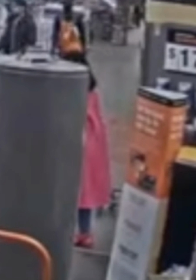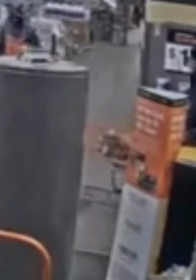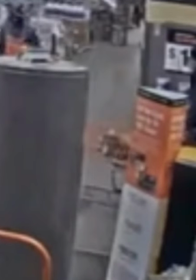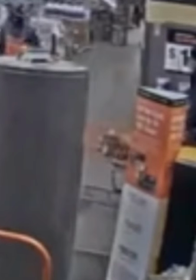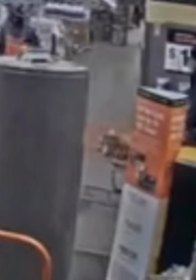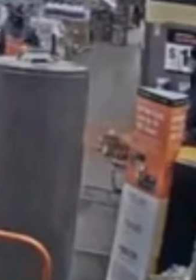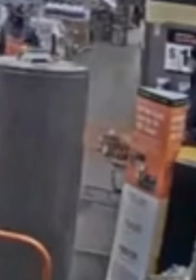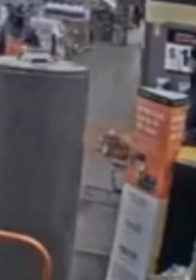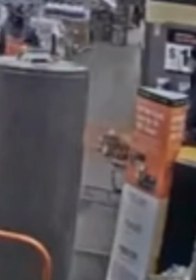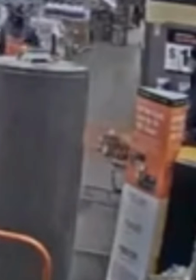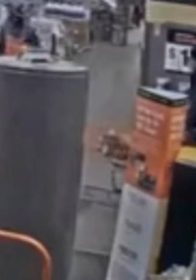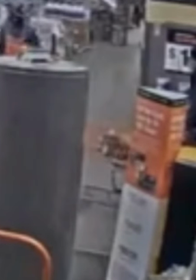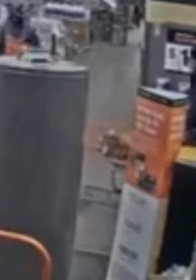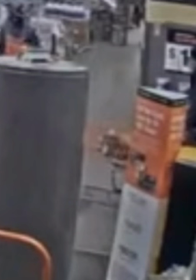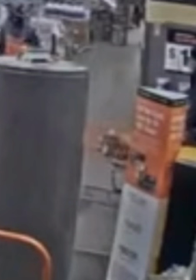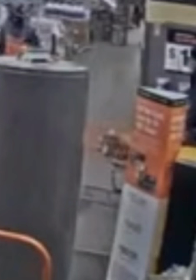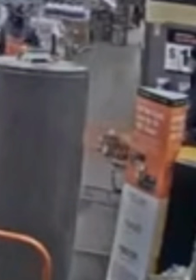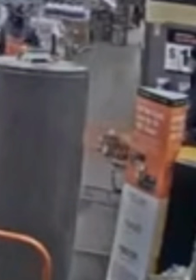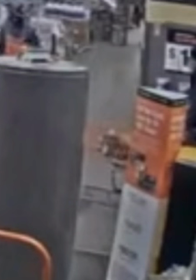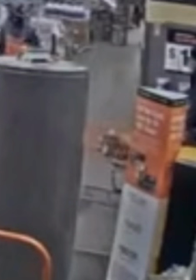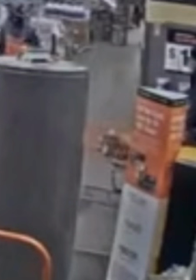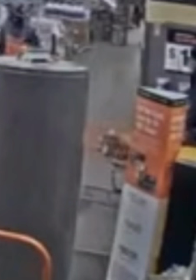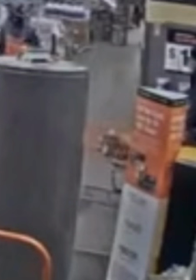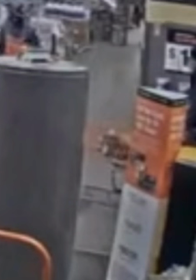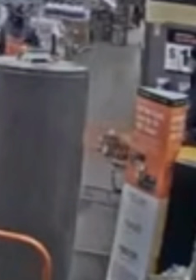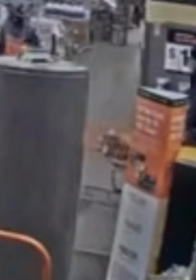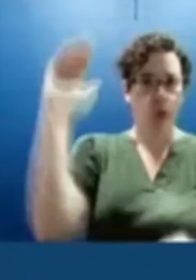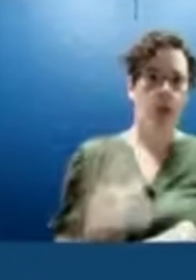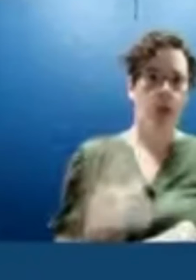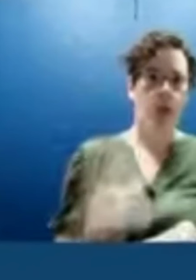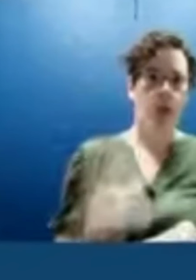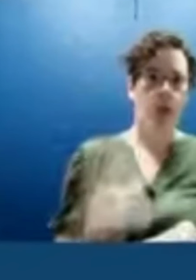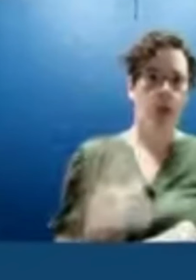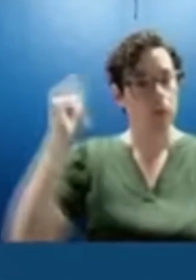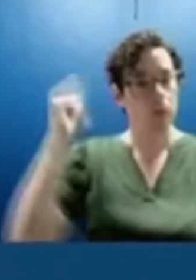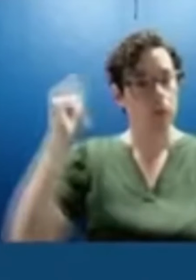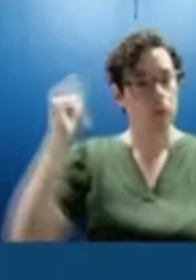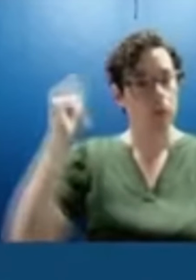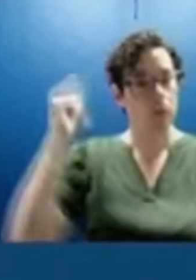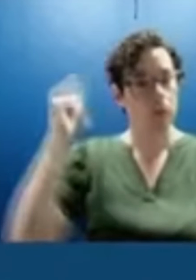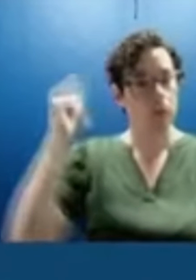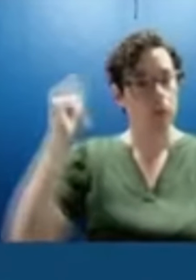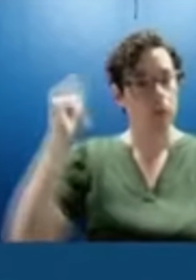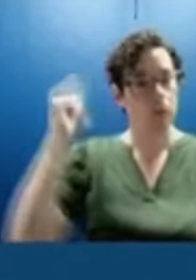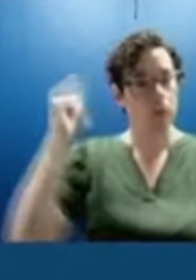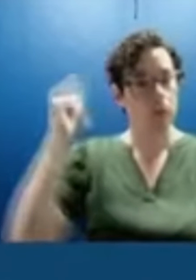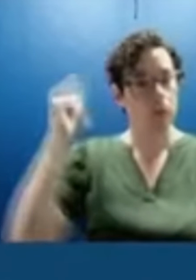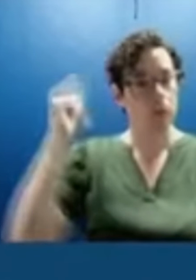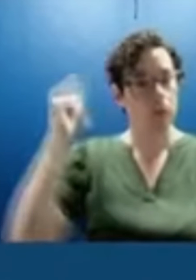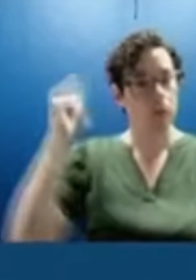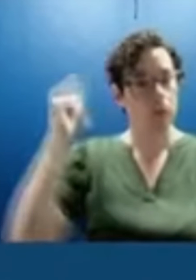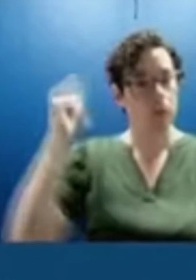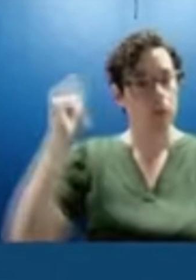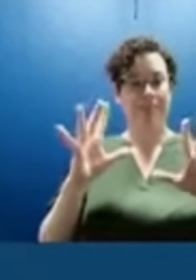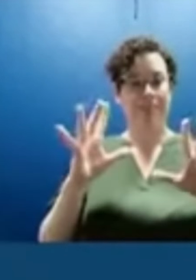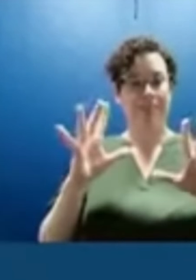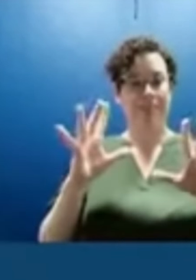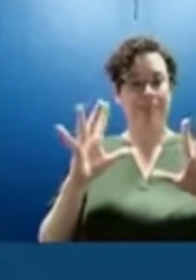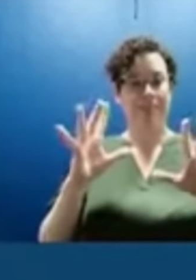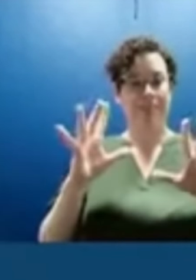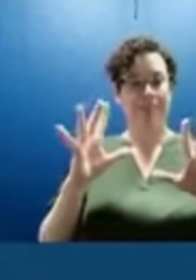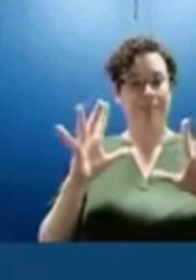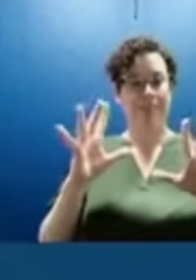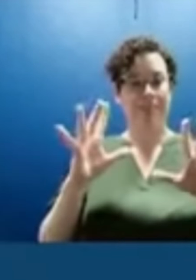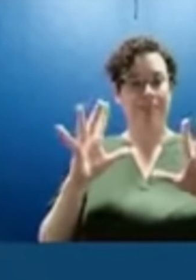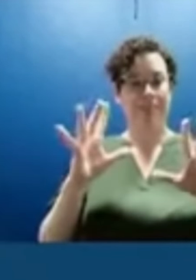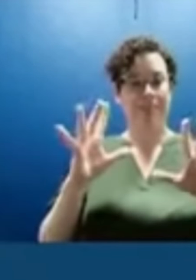man, sometimes to make lawmakers make change, you got to go to the internet, man. The internet is the new mob. We're making change.